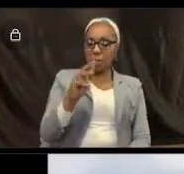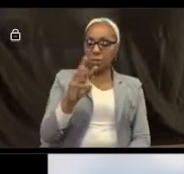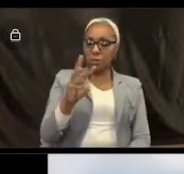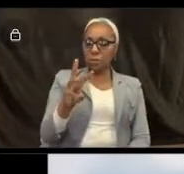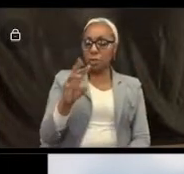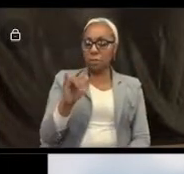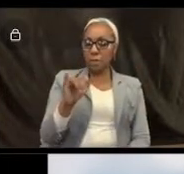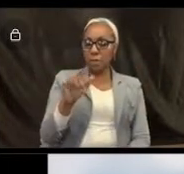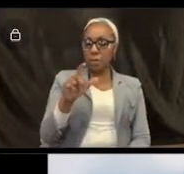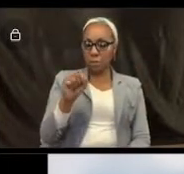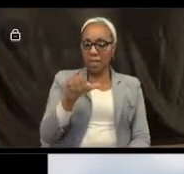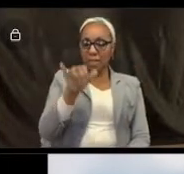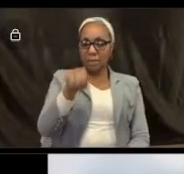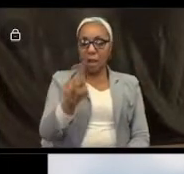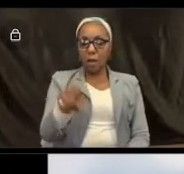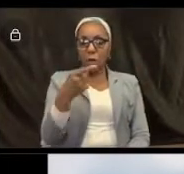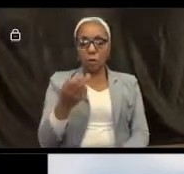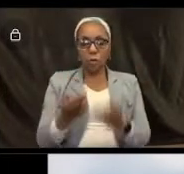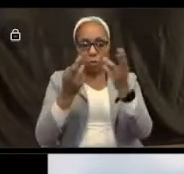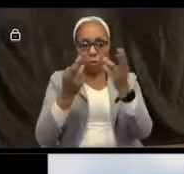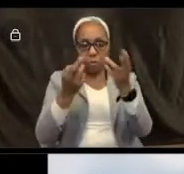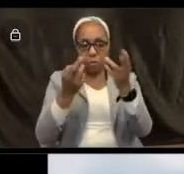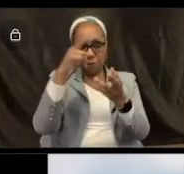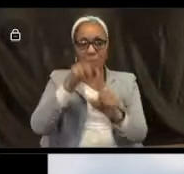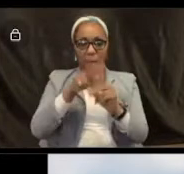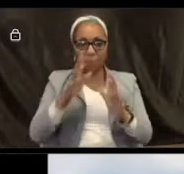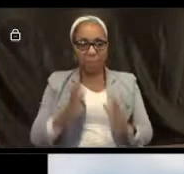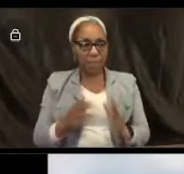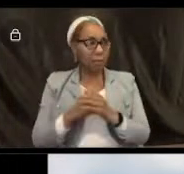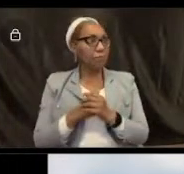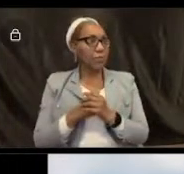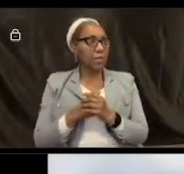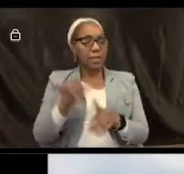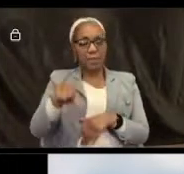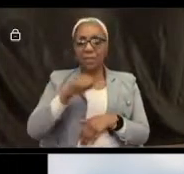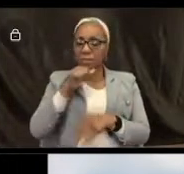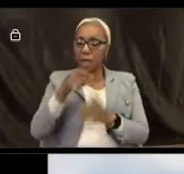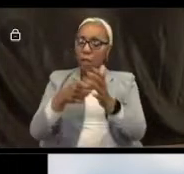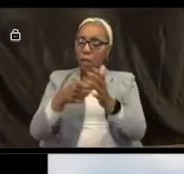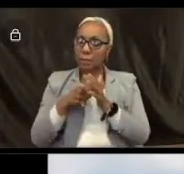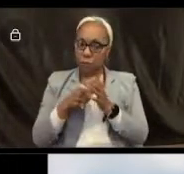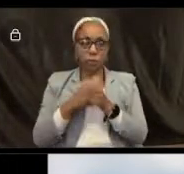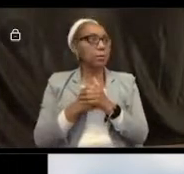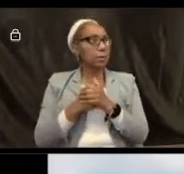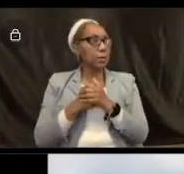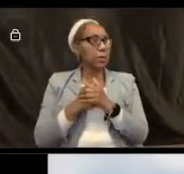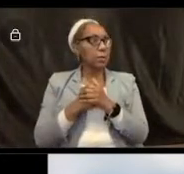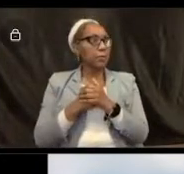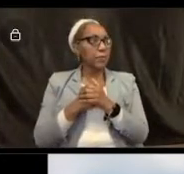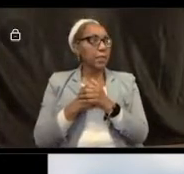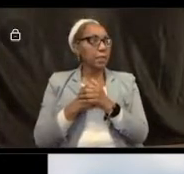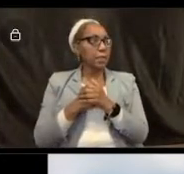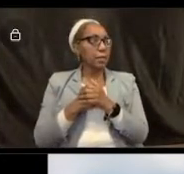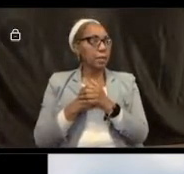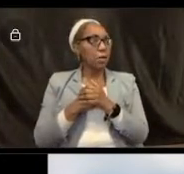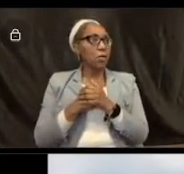only recommendations for the applicant. That is not a condition place for this development